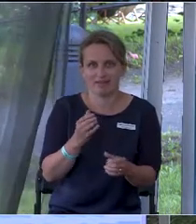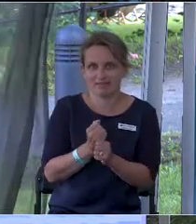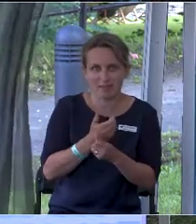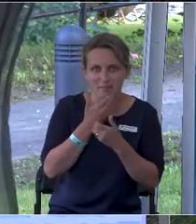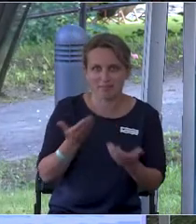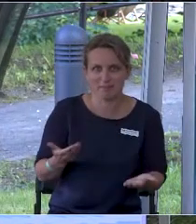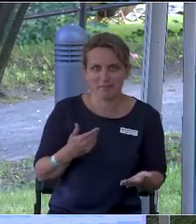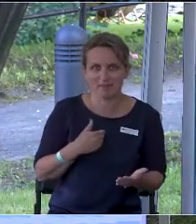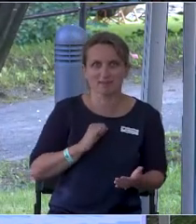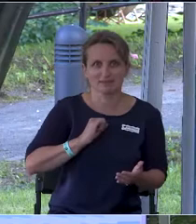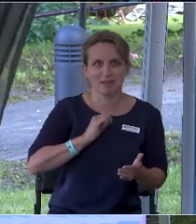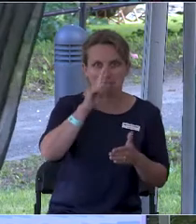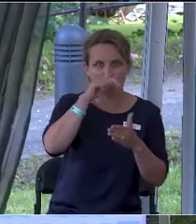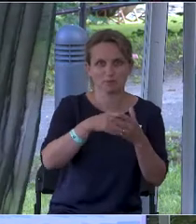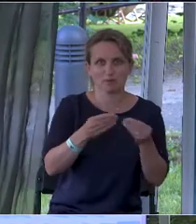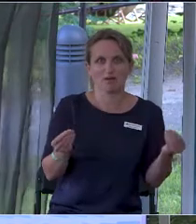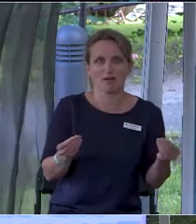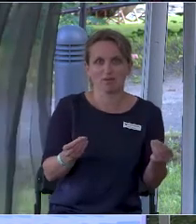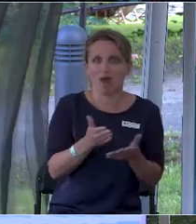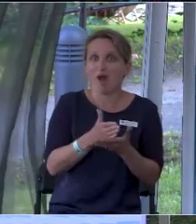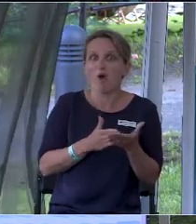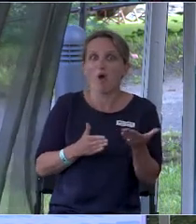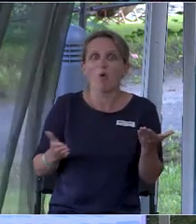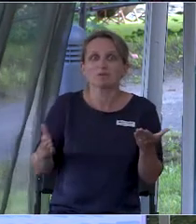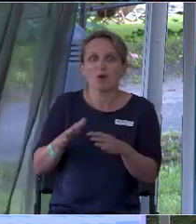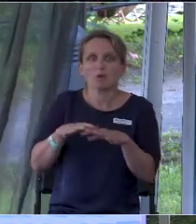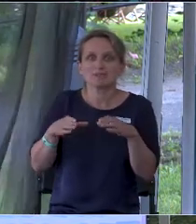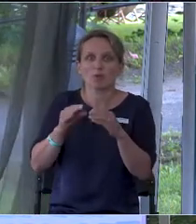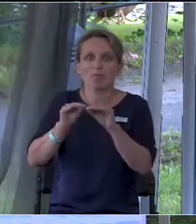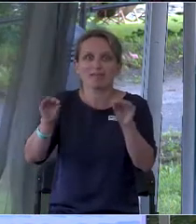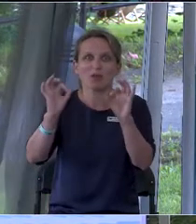those societies, they are known especially in the West.